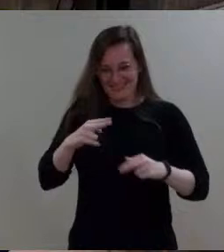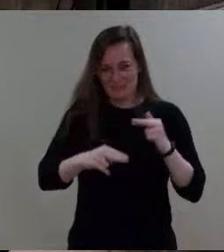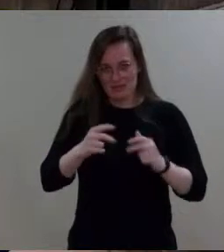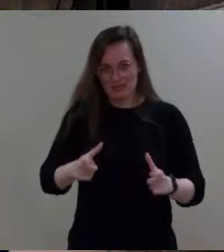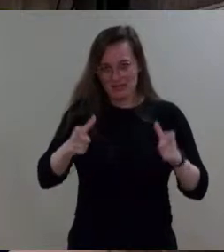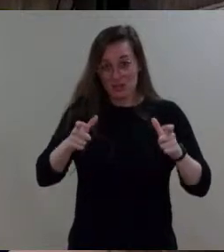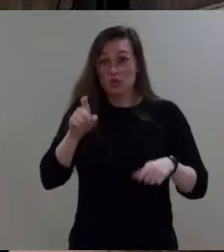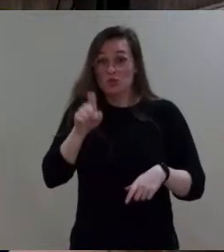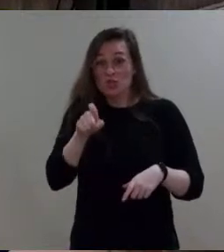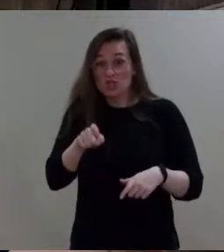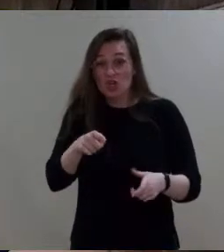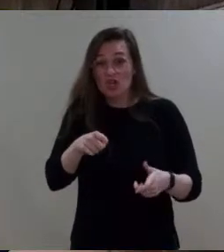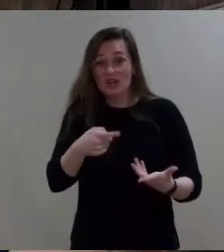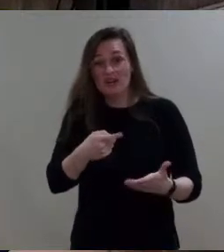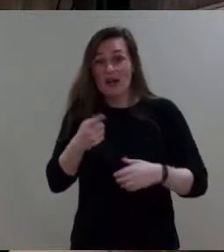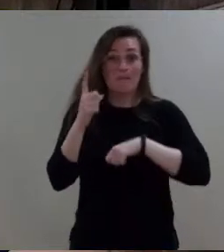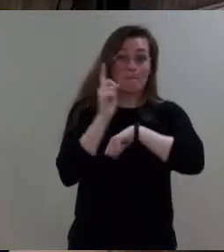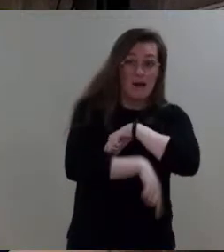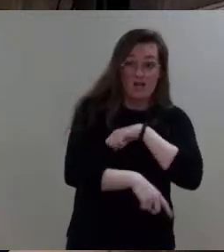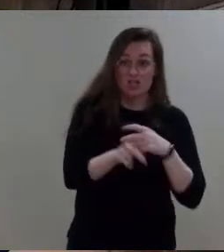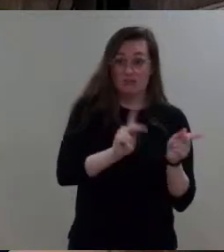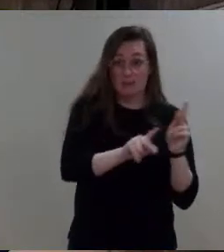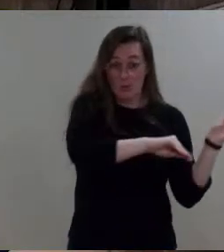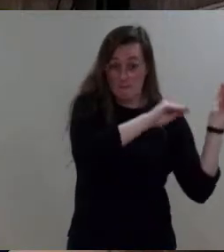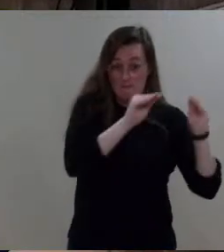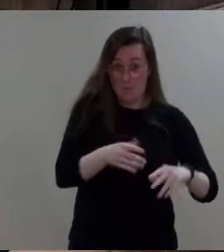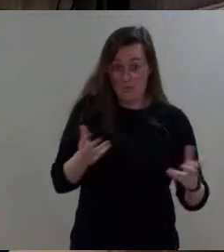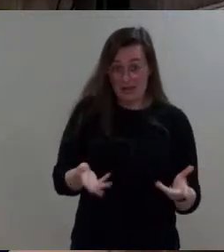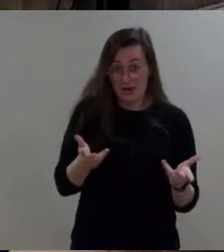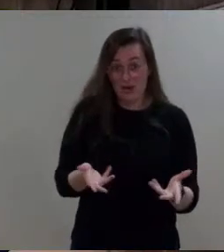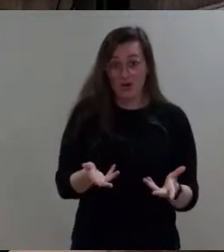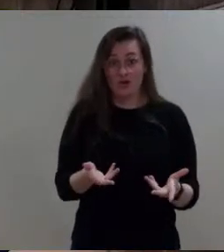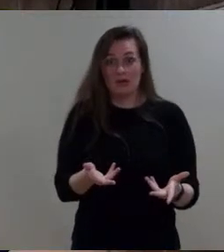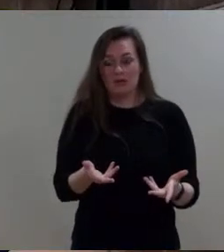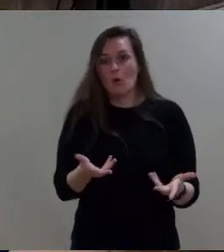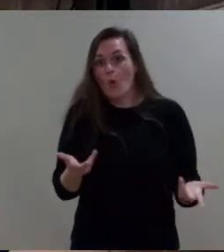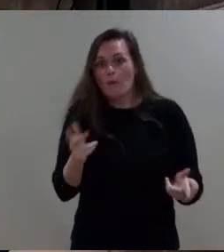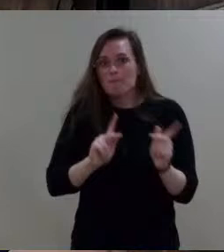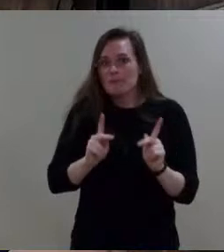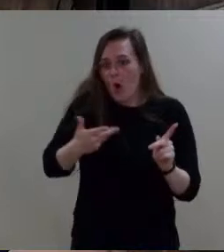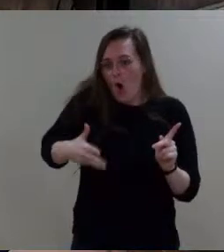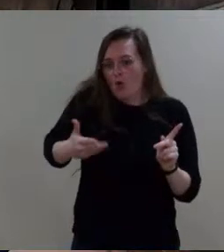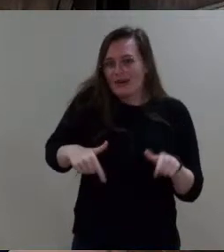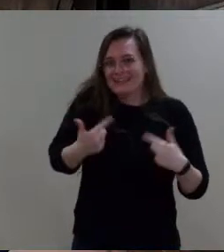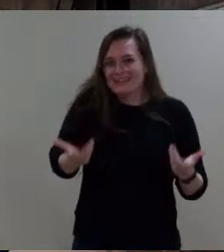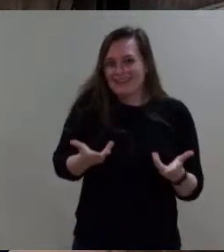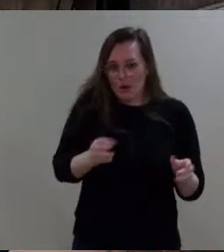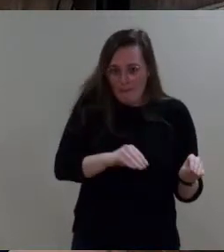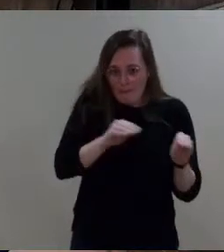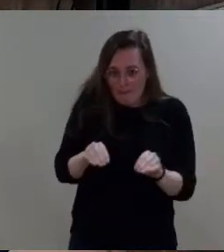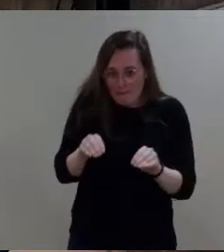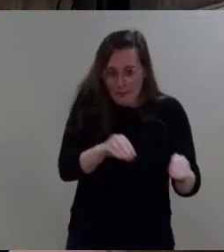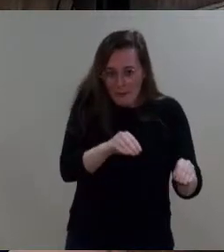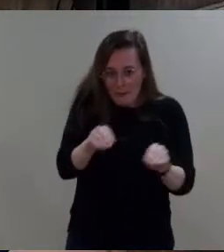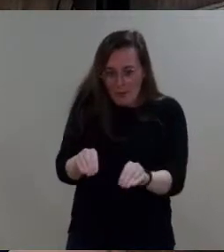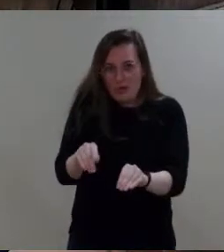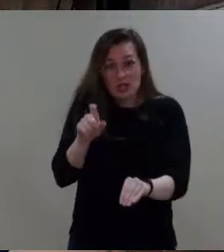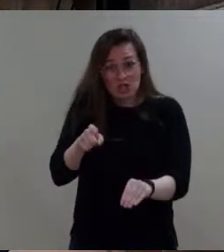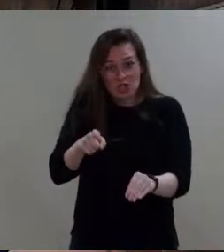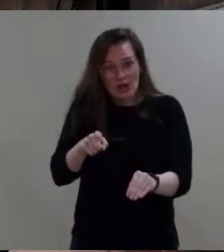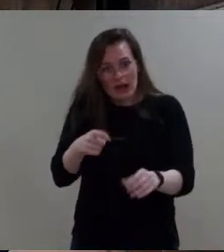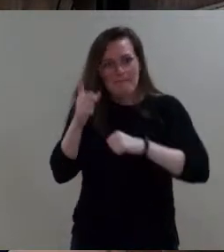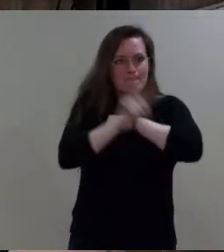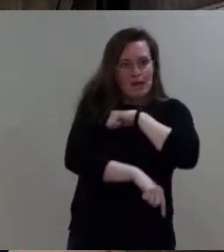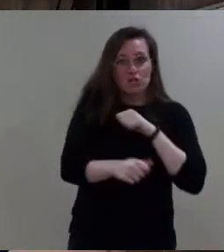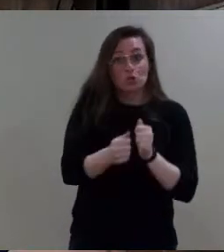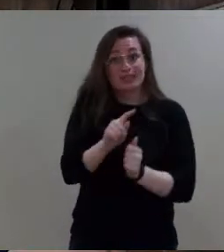the town or new people moving to the town with a tax like this. It would be different, I think, if we had